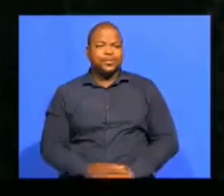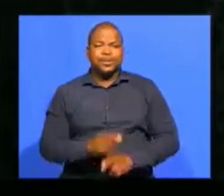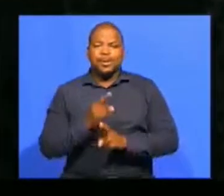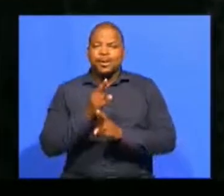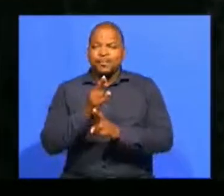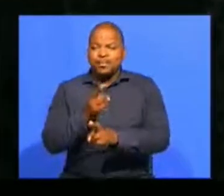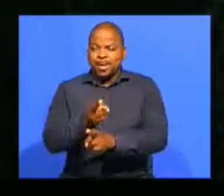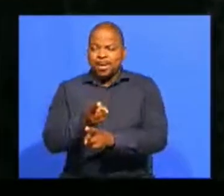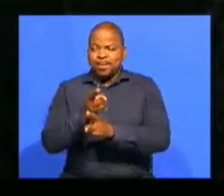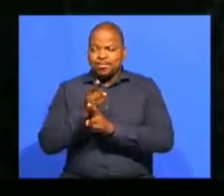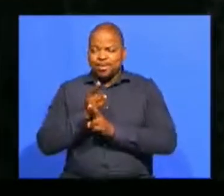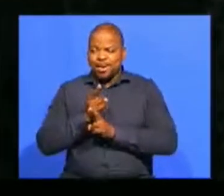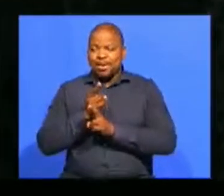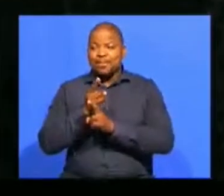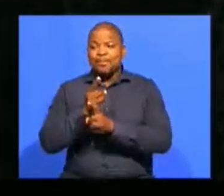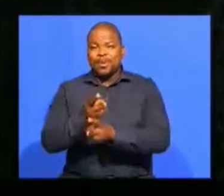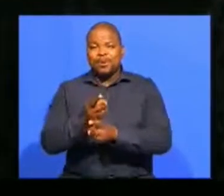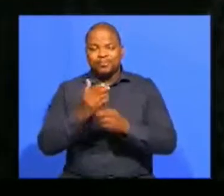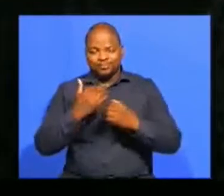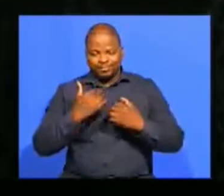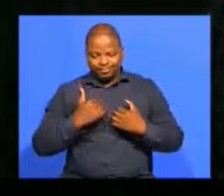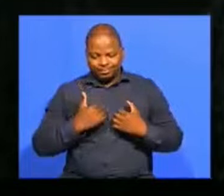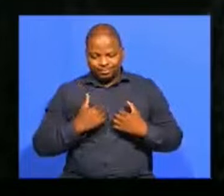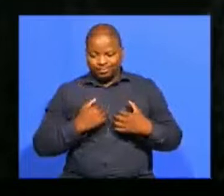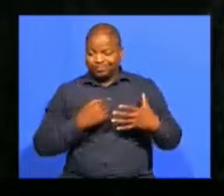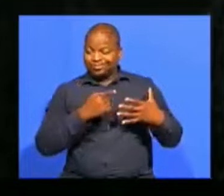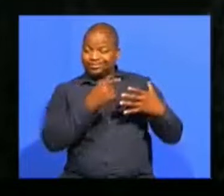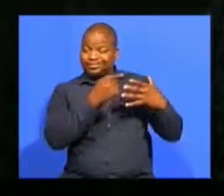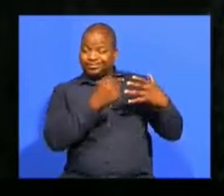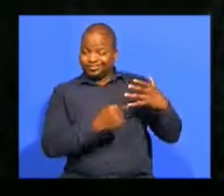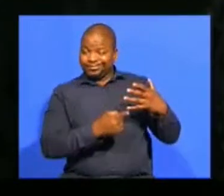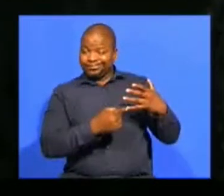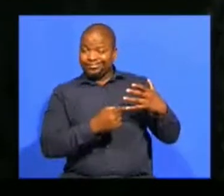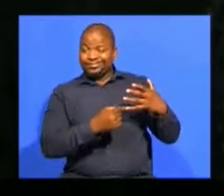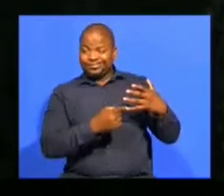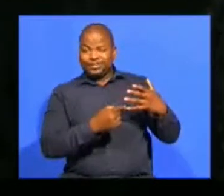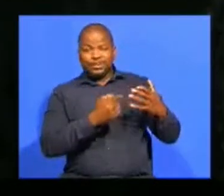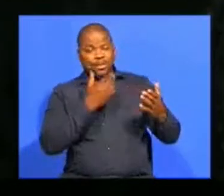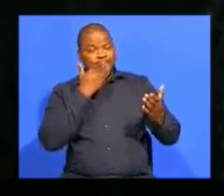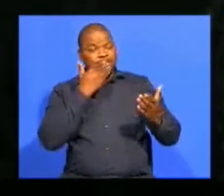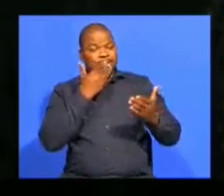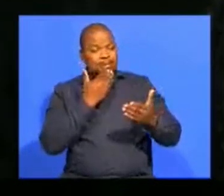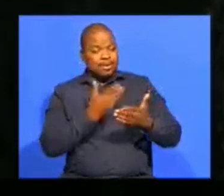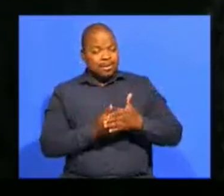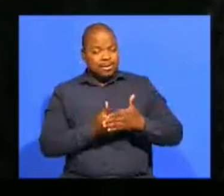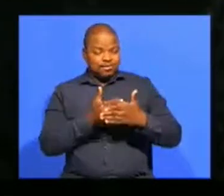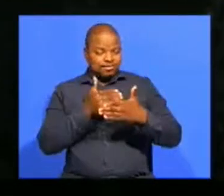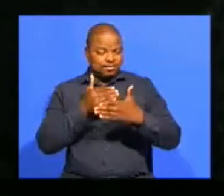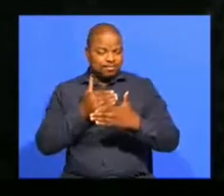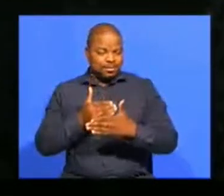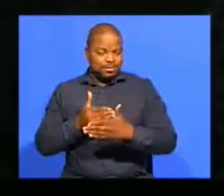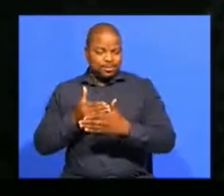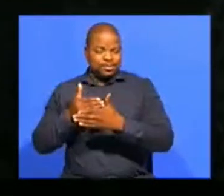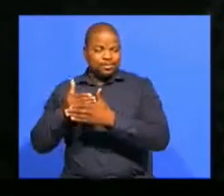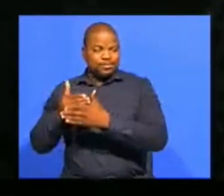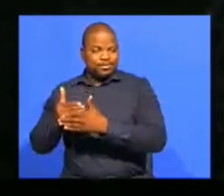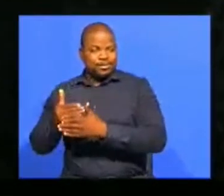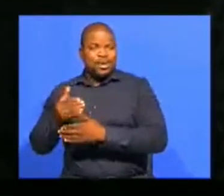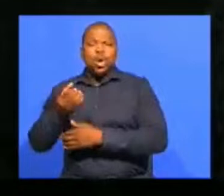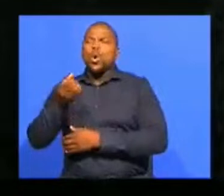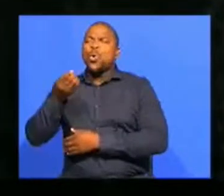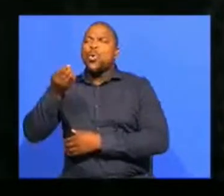respect for each other. These speak to the criteria attributes of good neighborliness